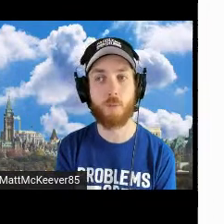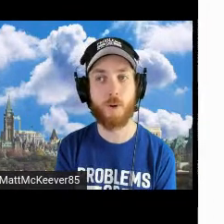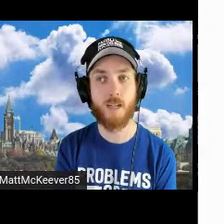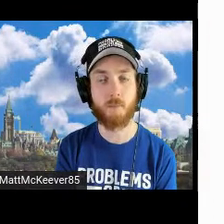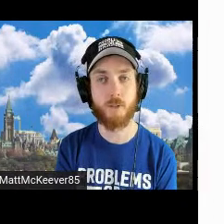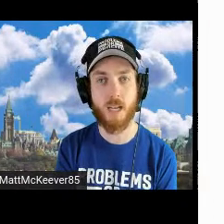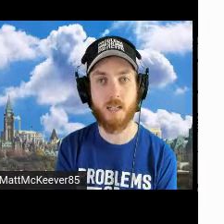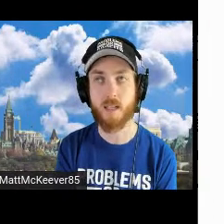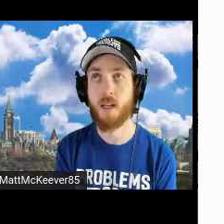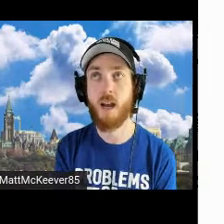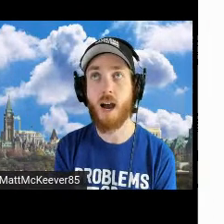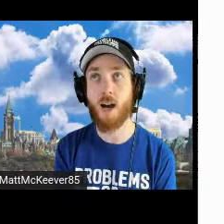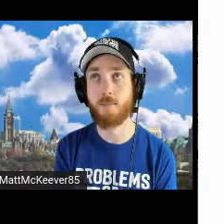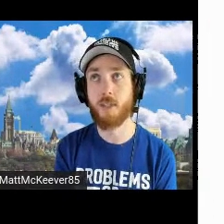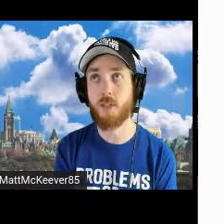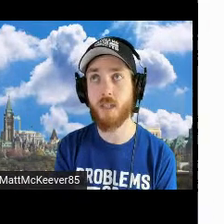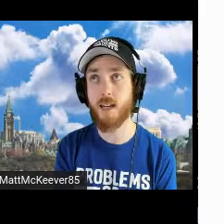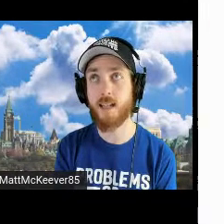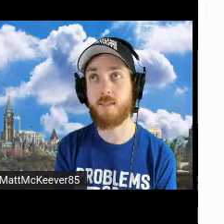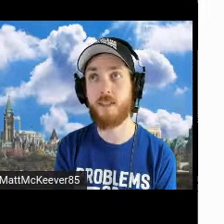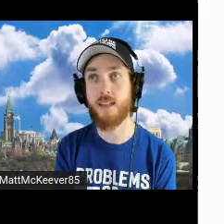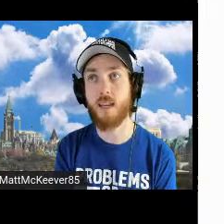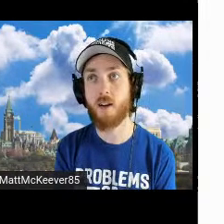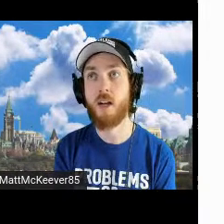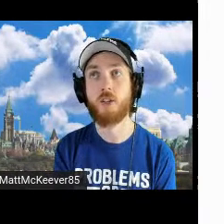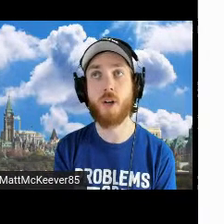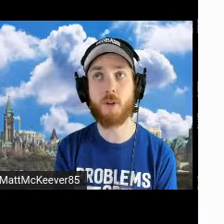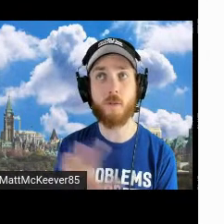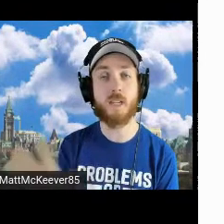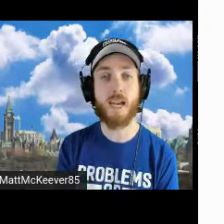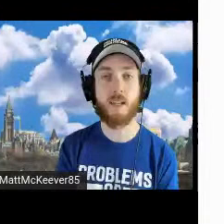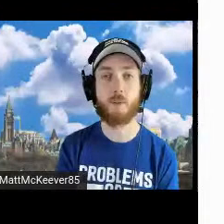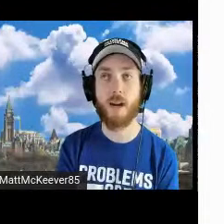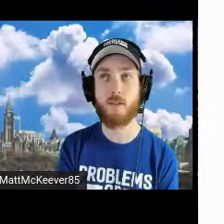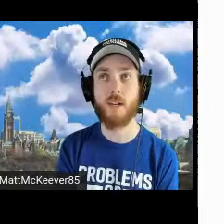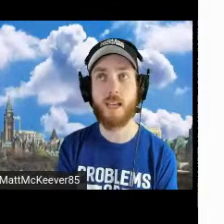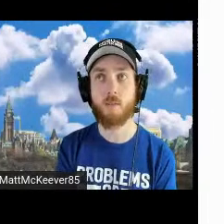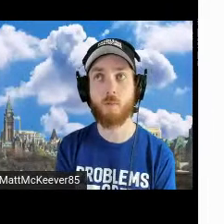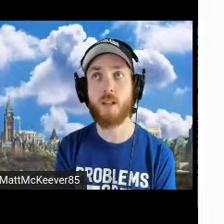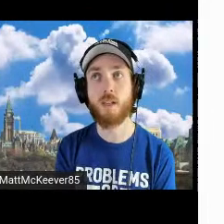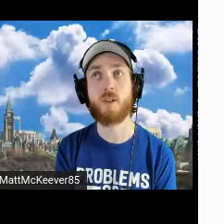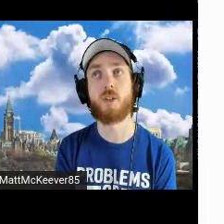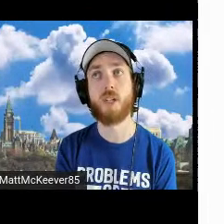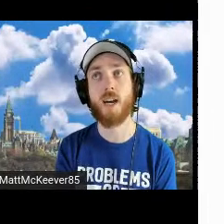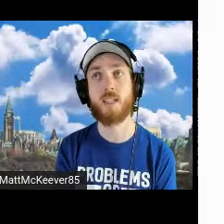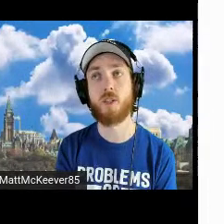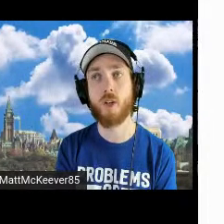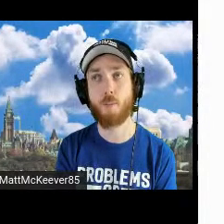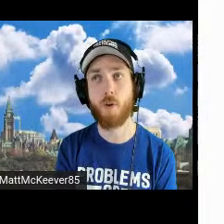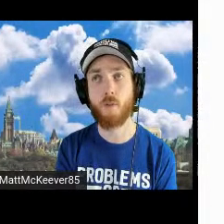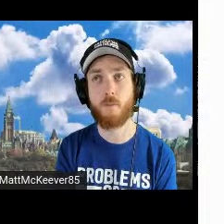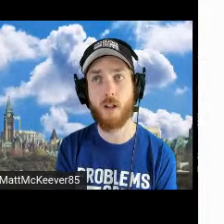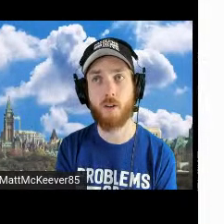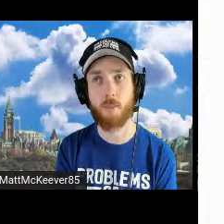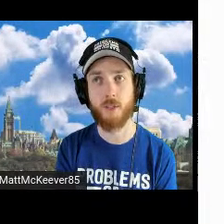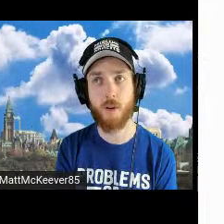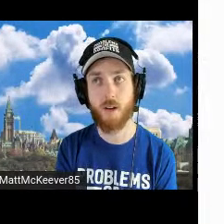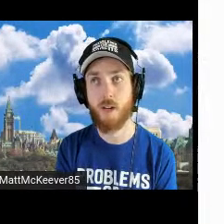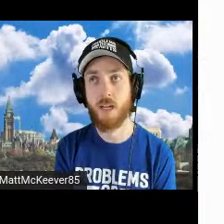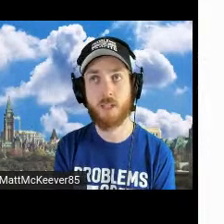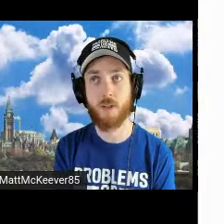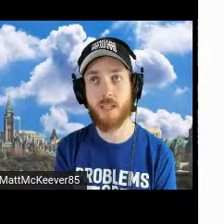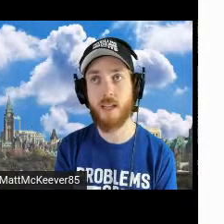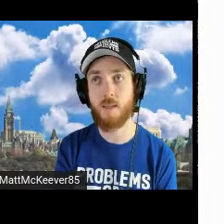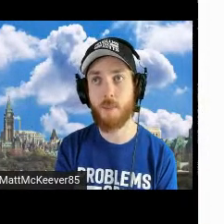about 1.9%. So just thought I'd leave that there. Jumping over to Kelly Brown, again, really encourage you guys to jump over, follow him as